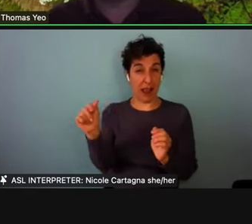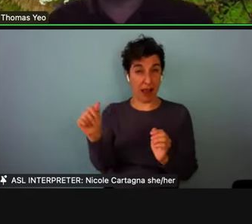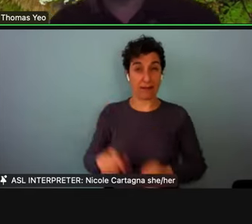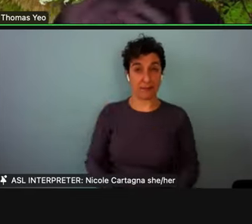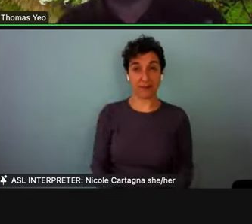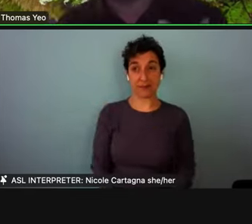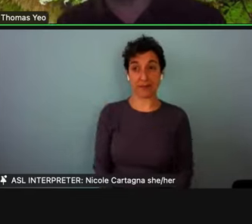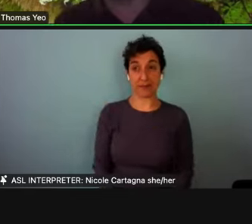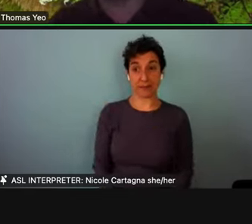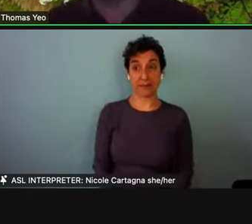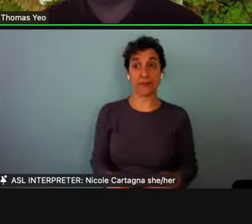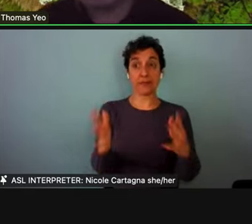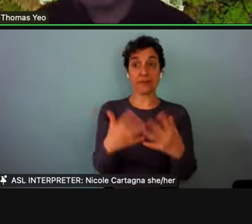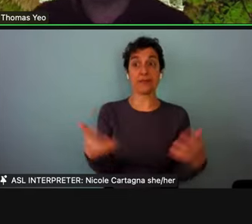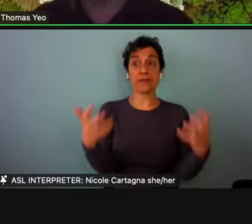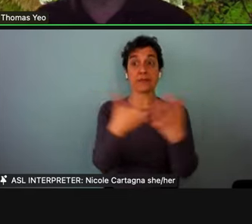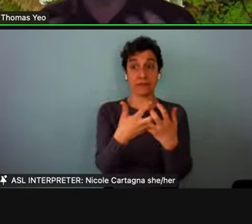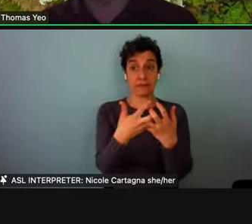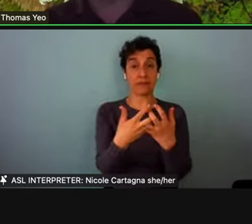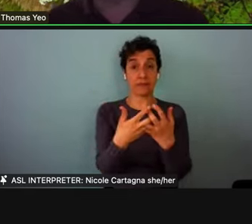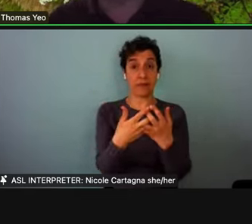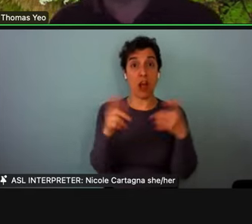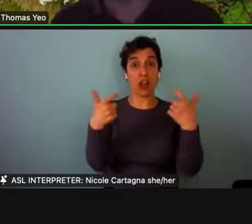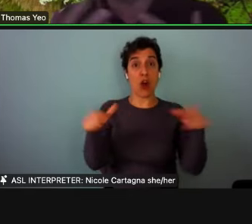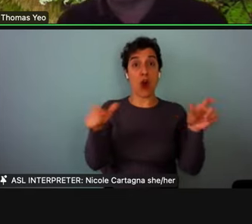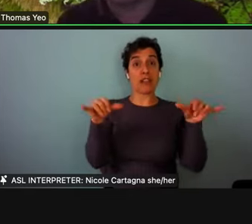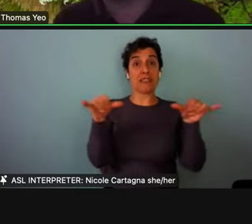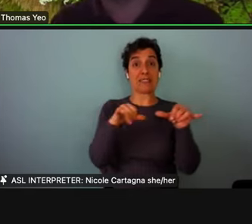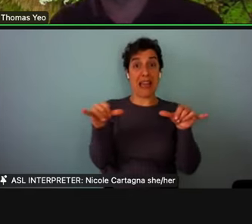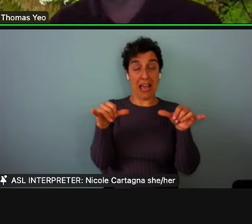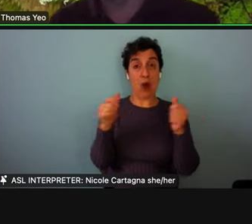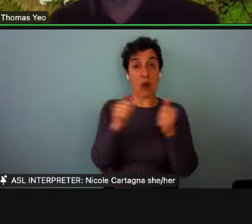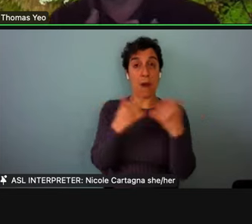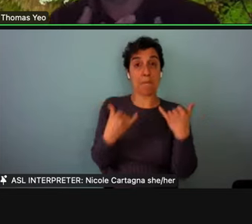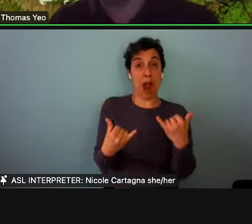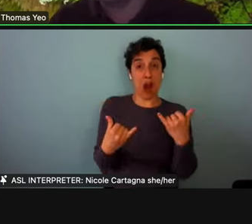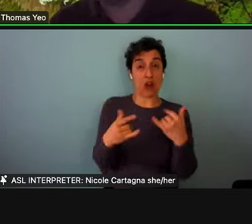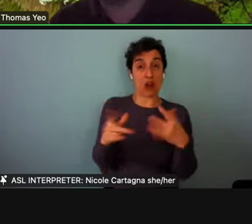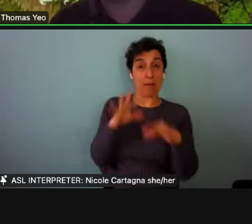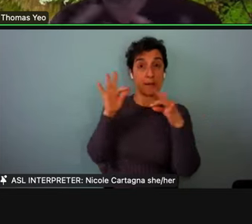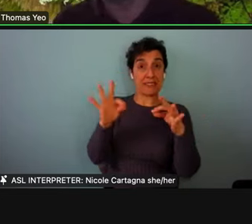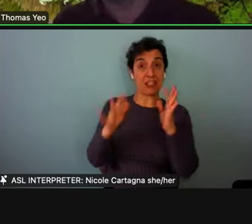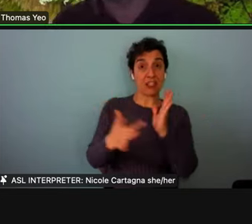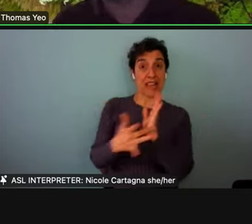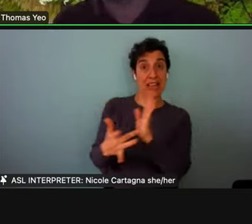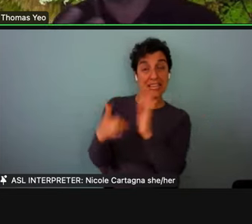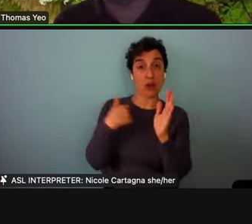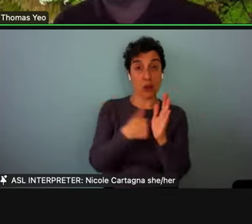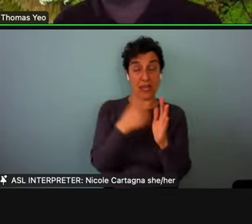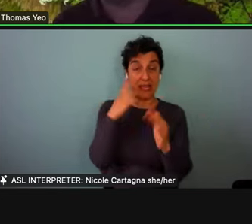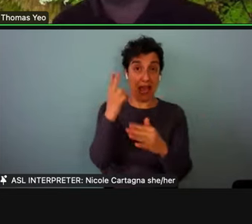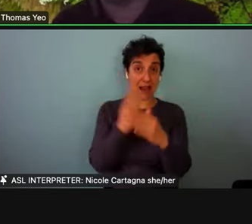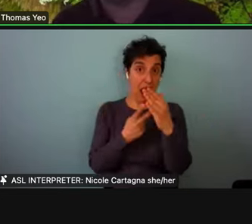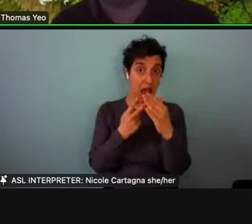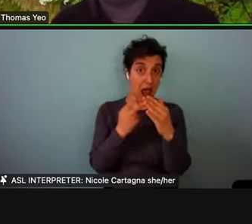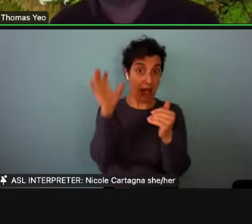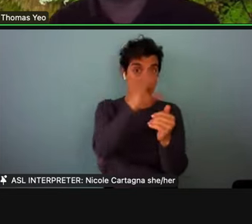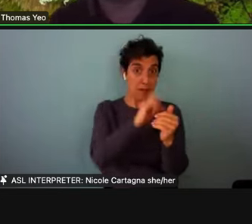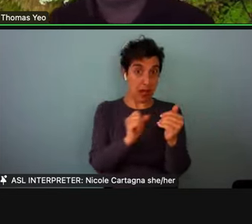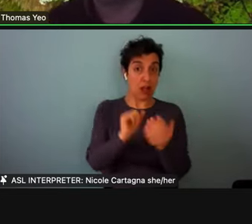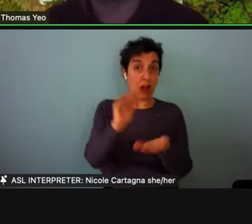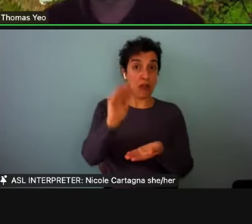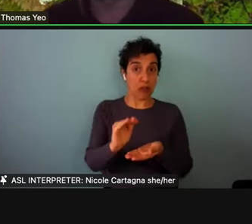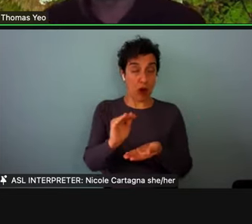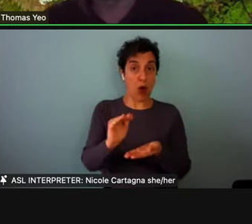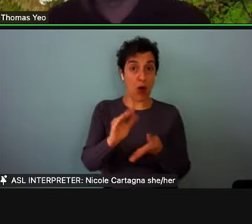By combining large-scale circuit models with modern optimization techniques, we can estimate the local synaptic parameters of